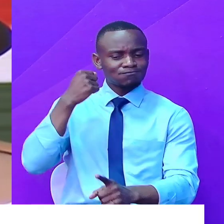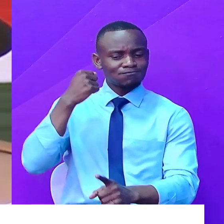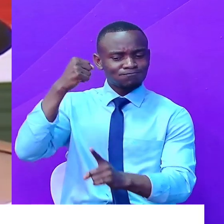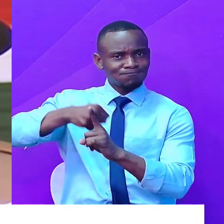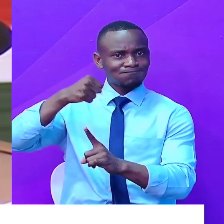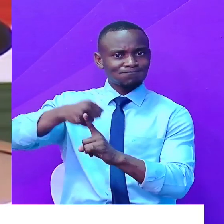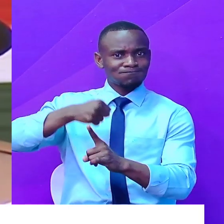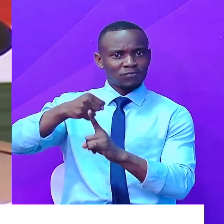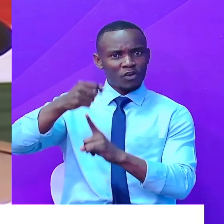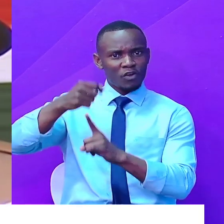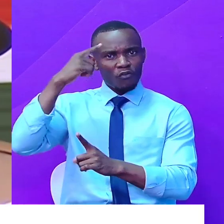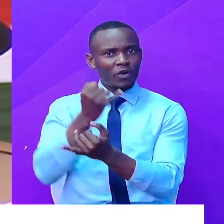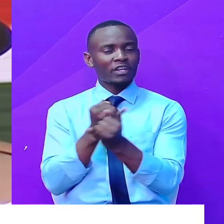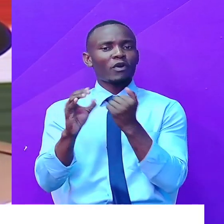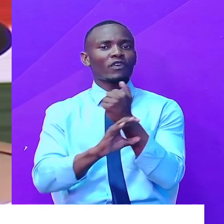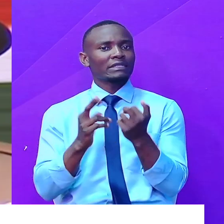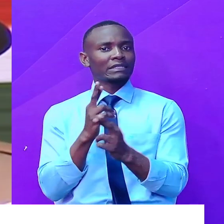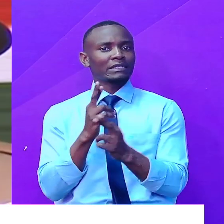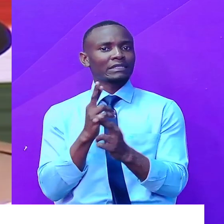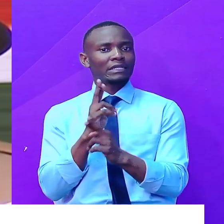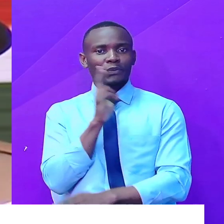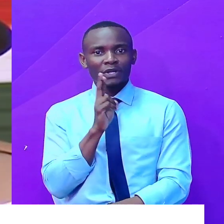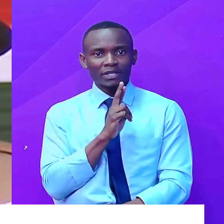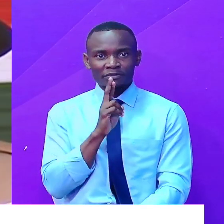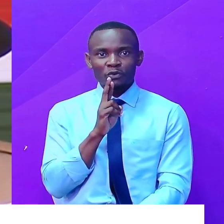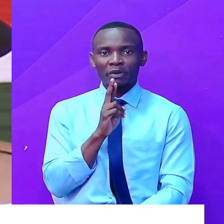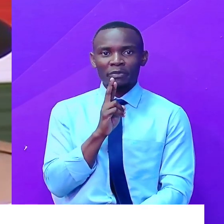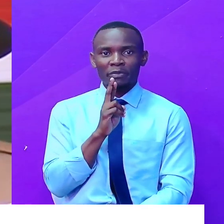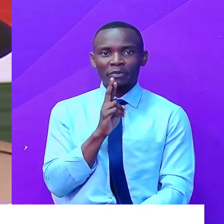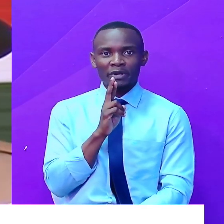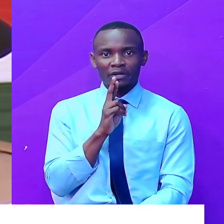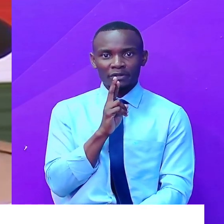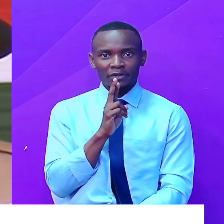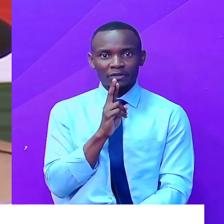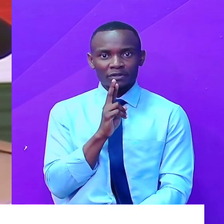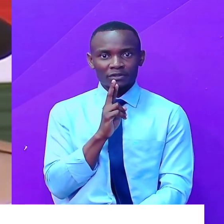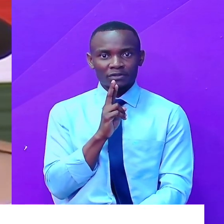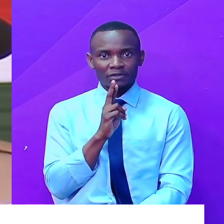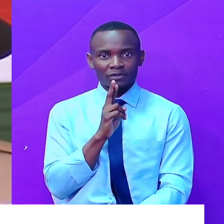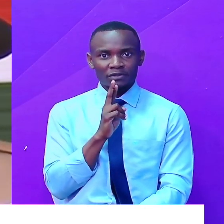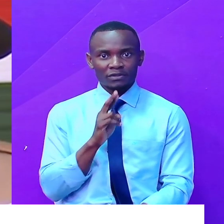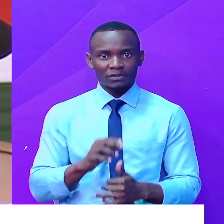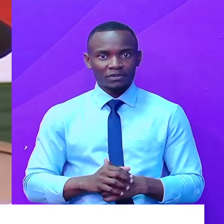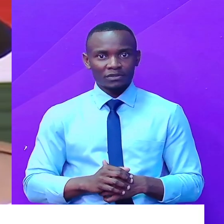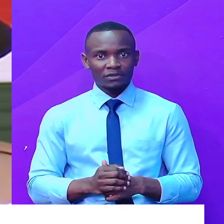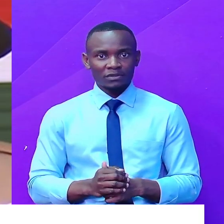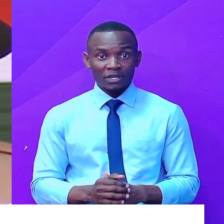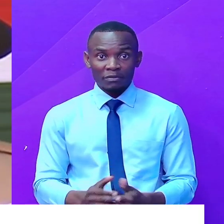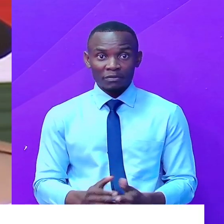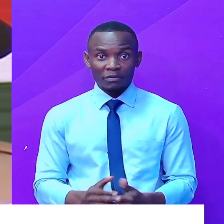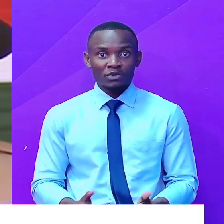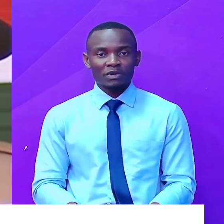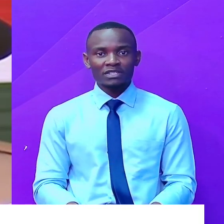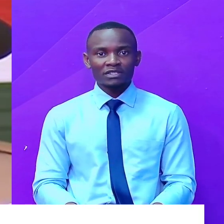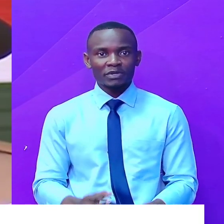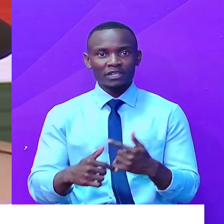country is a great tribute that commands respect and pride. The